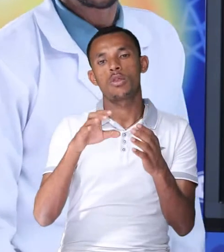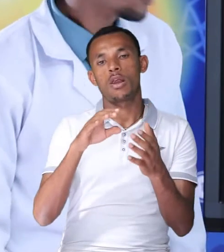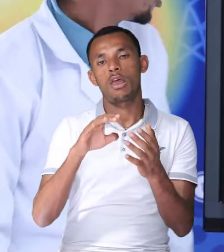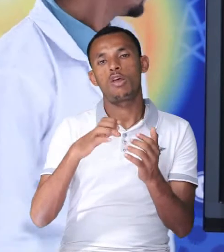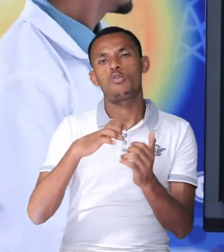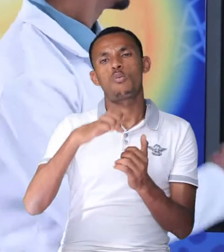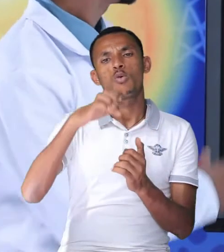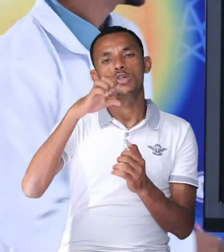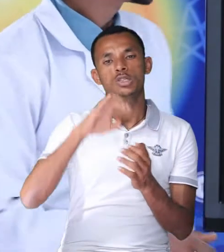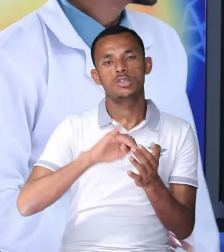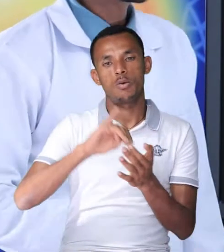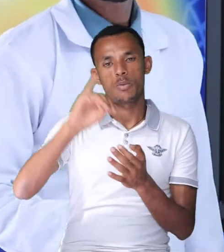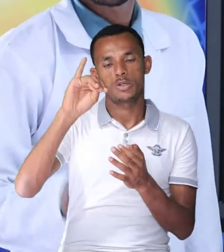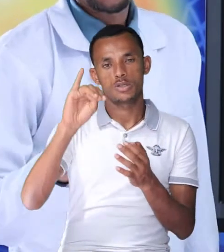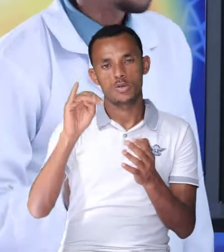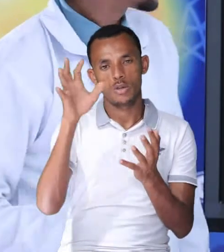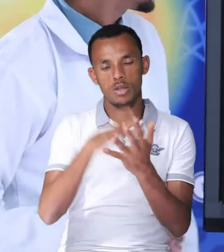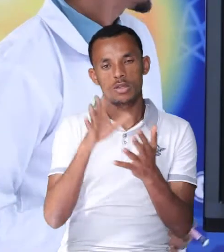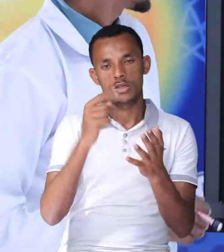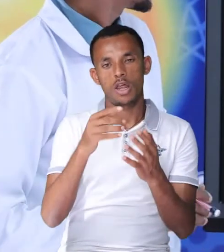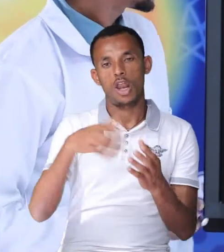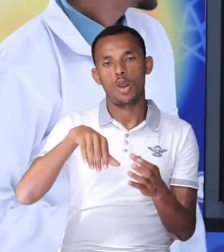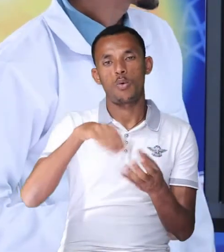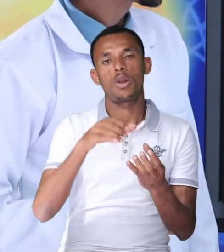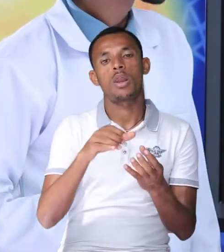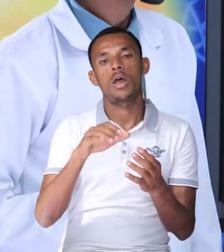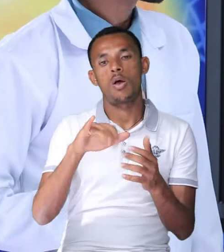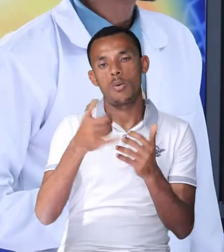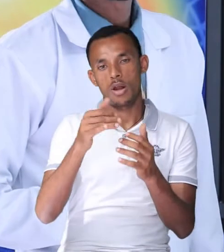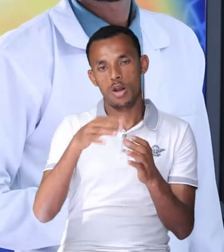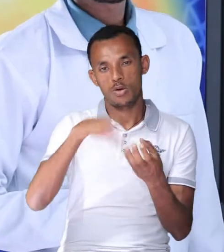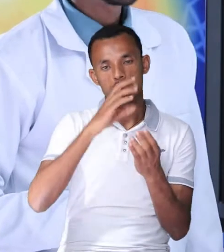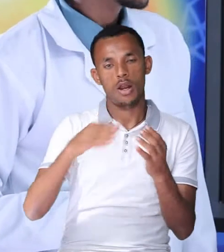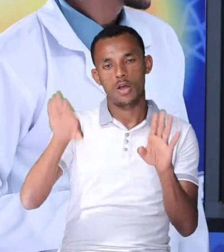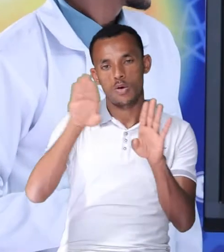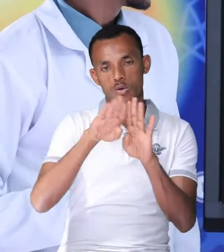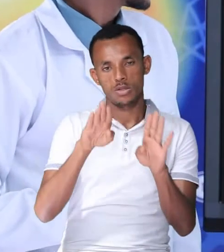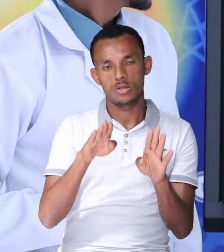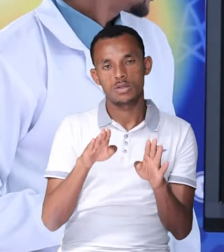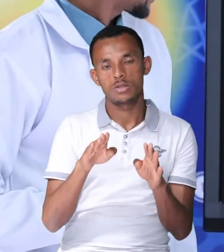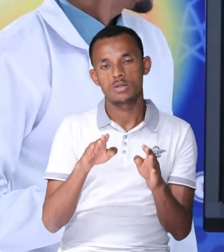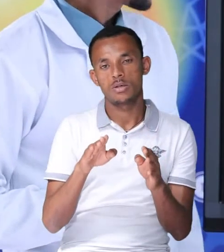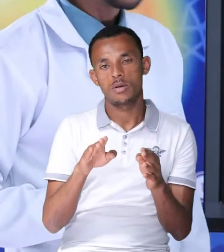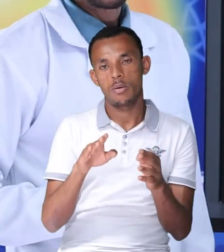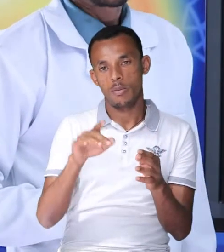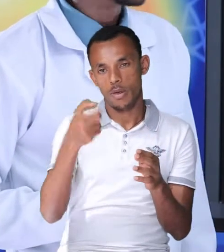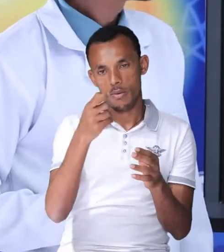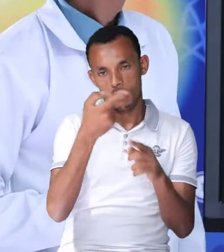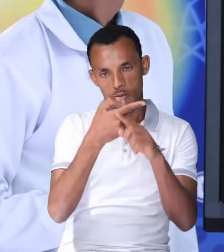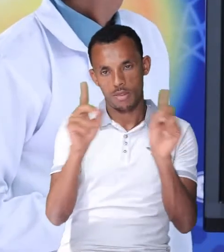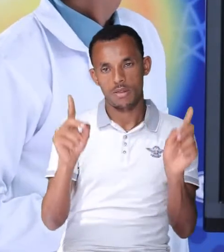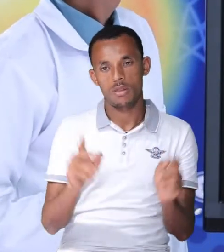until all the liquid enters the vapor phase. However, liquids are in closed container behave